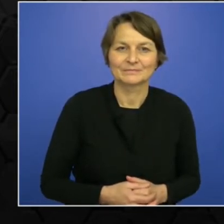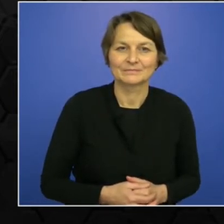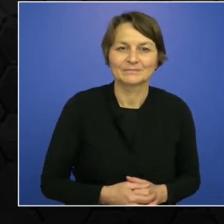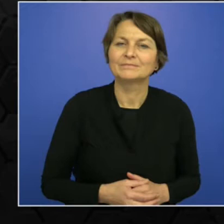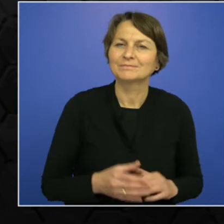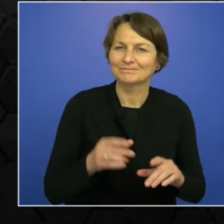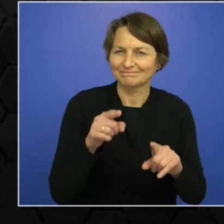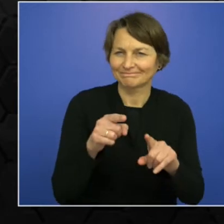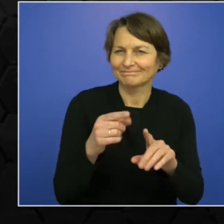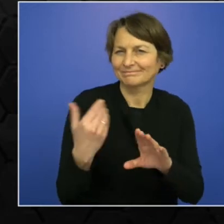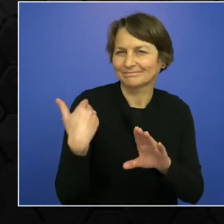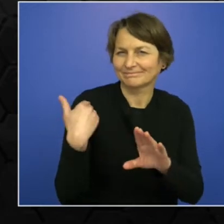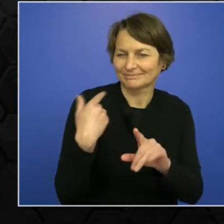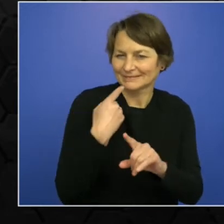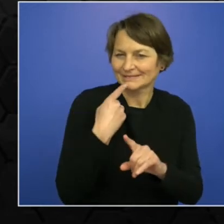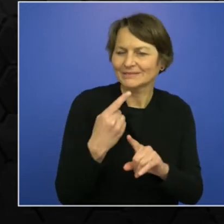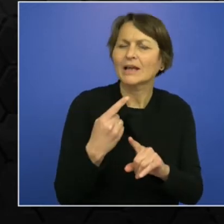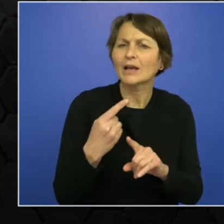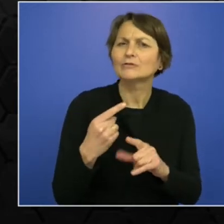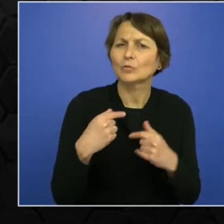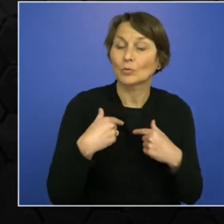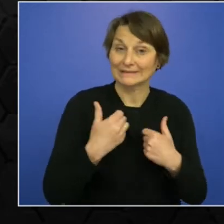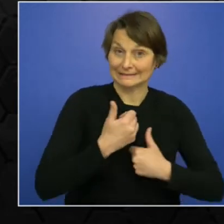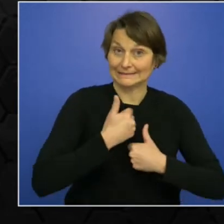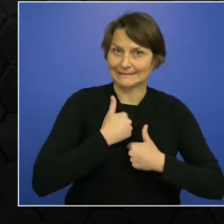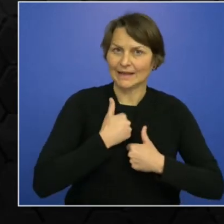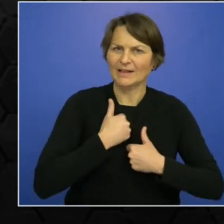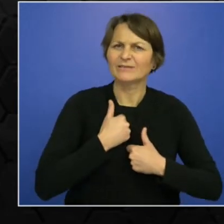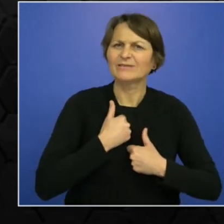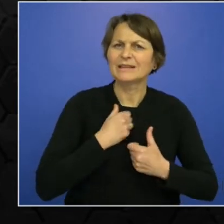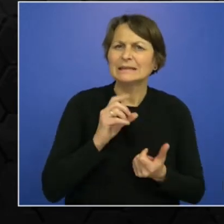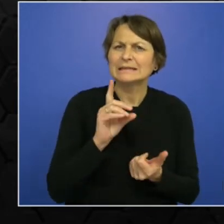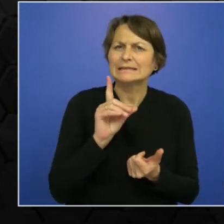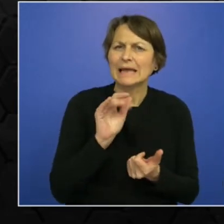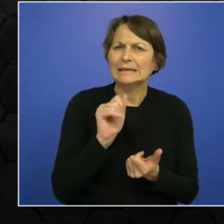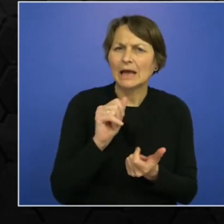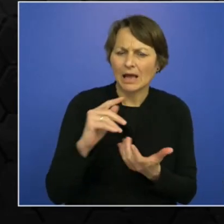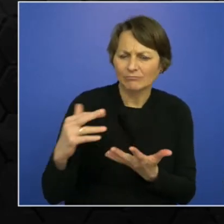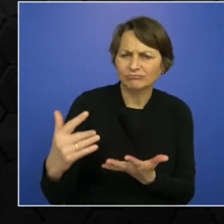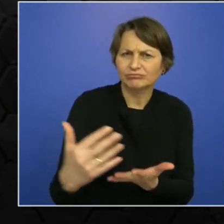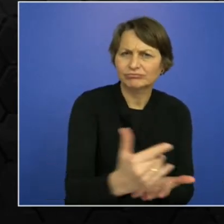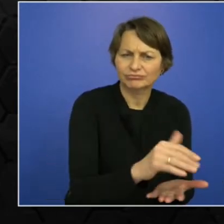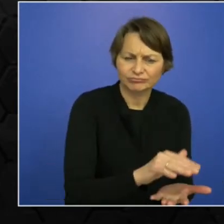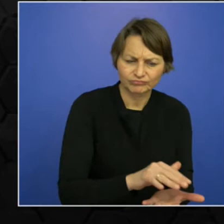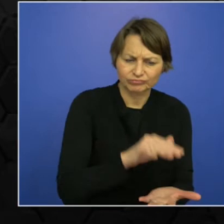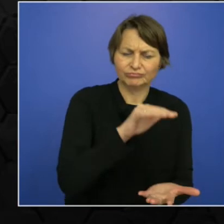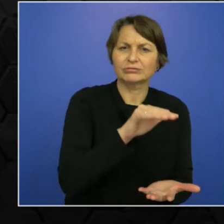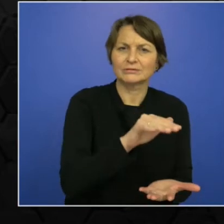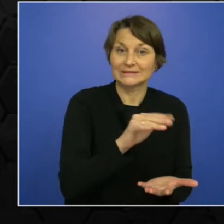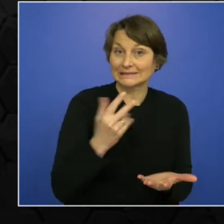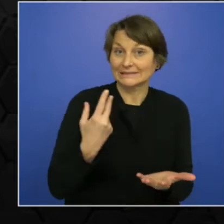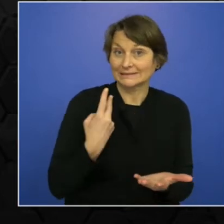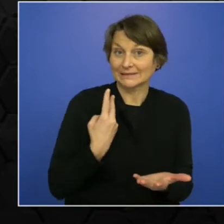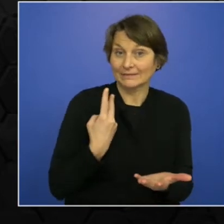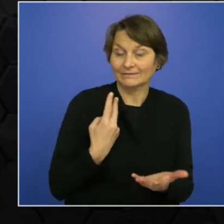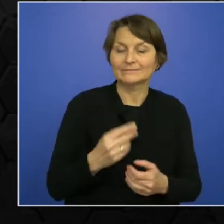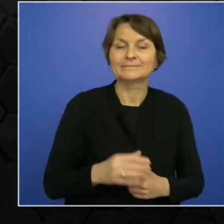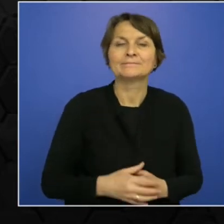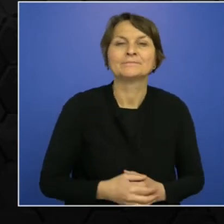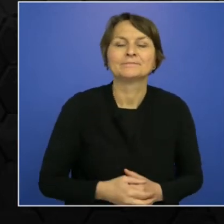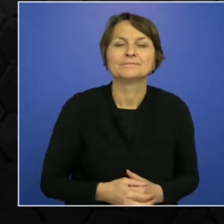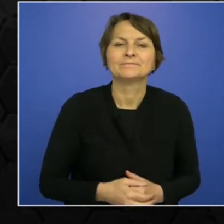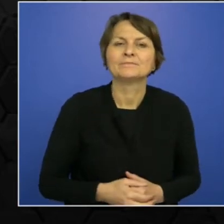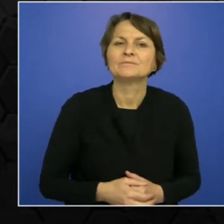we decided we'd collect our own data, and I'm sure any data scientist or machine